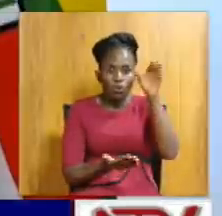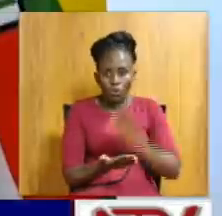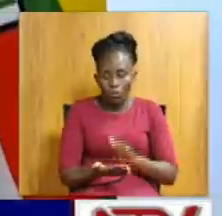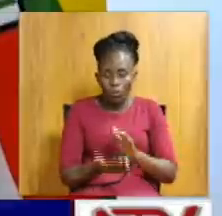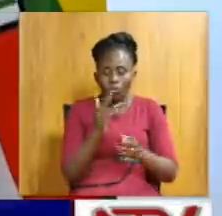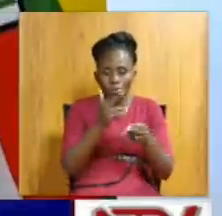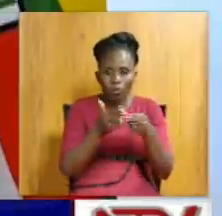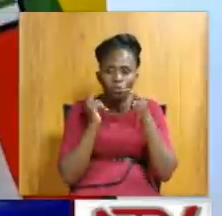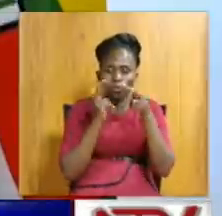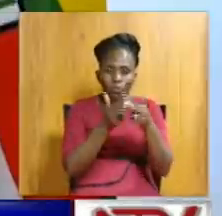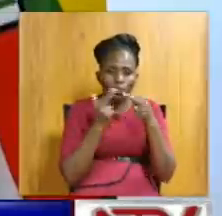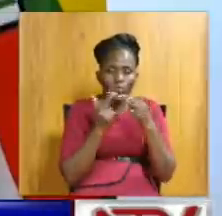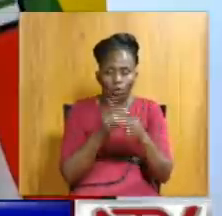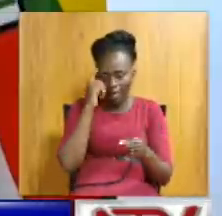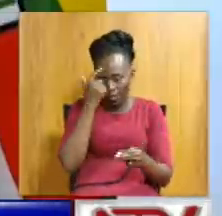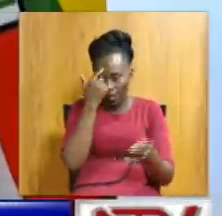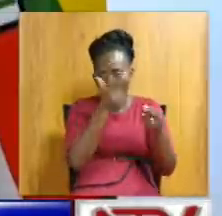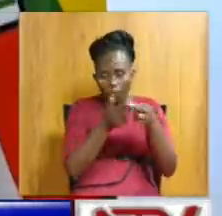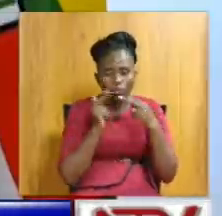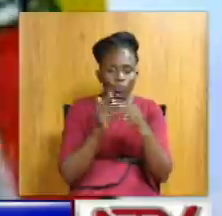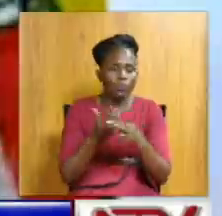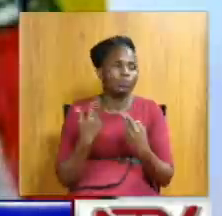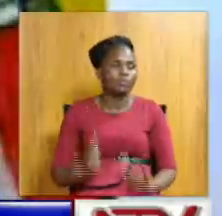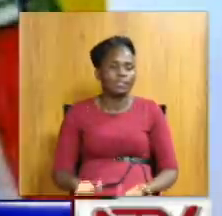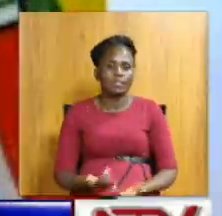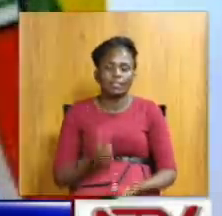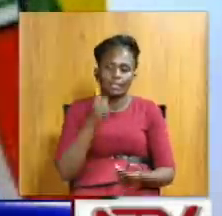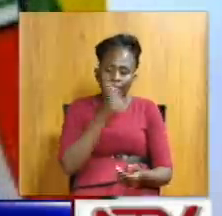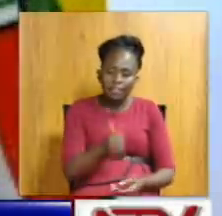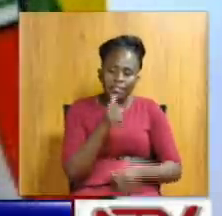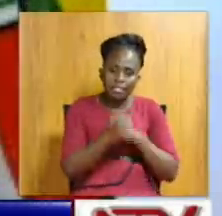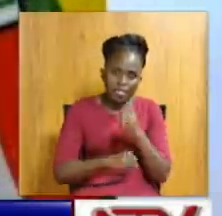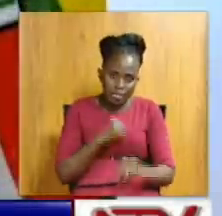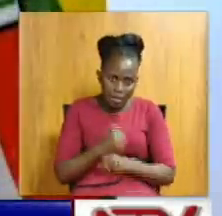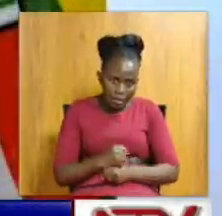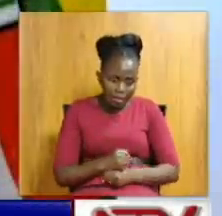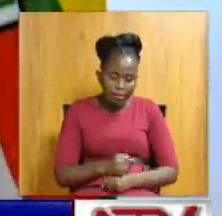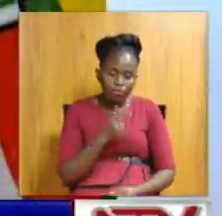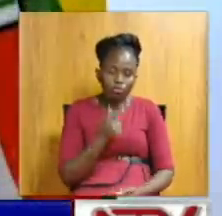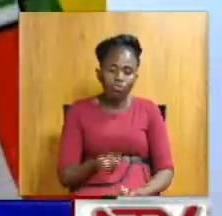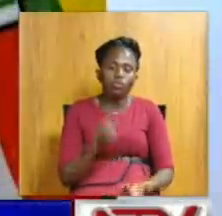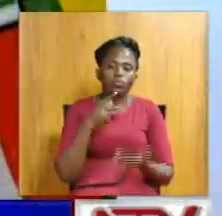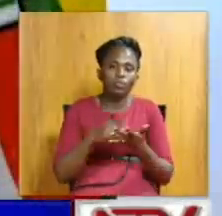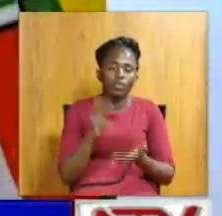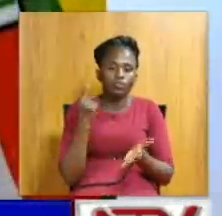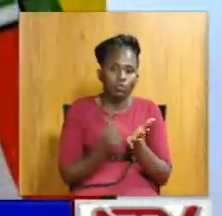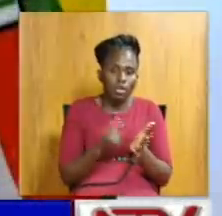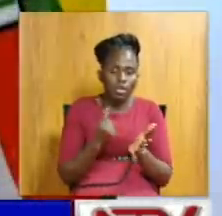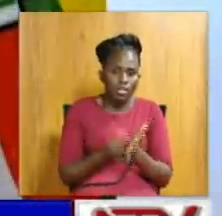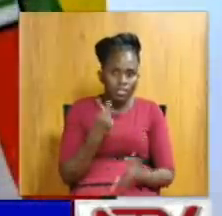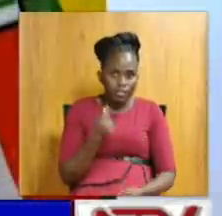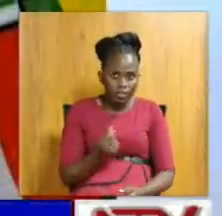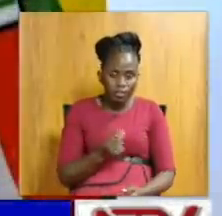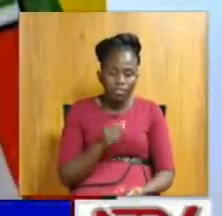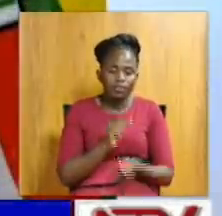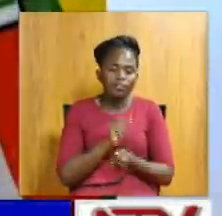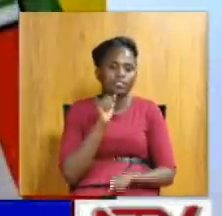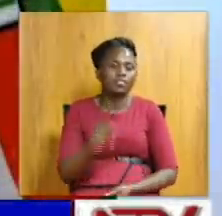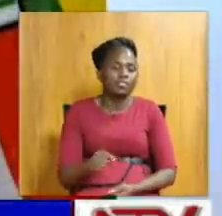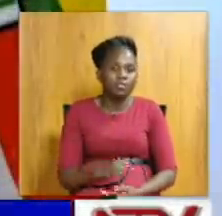government. We, each year, pay Uganda shillings 15.16